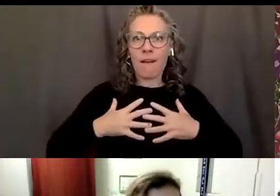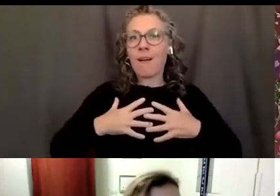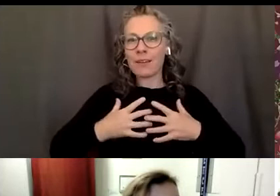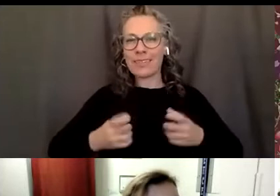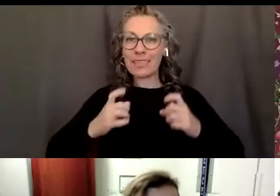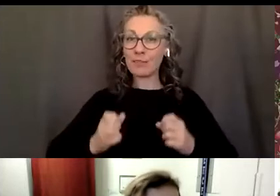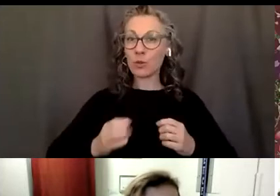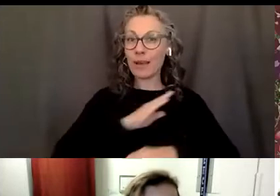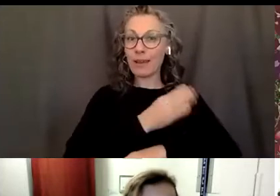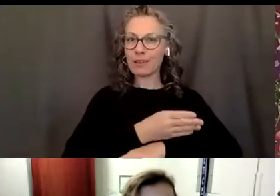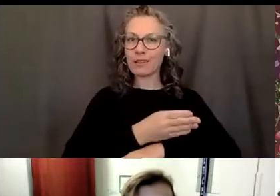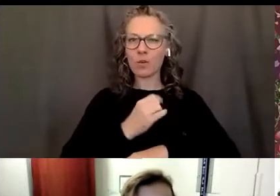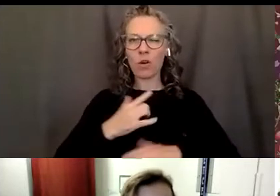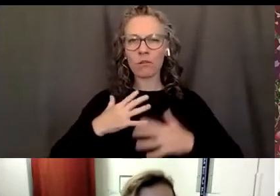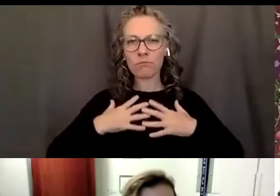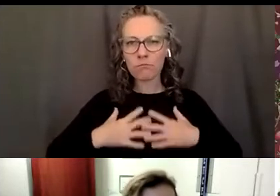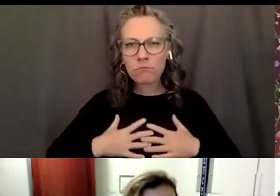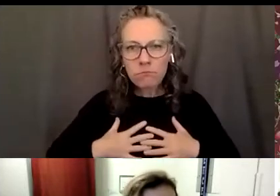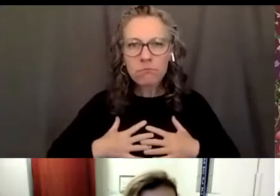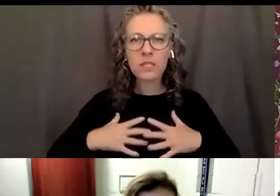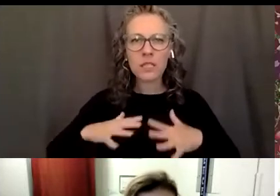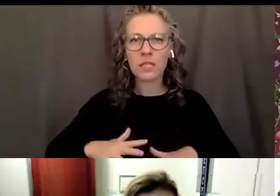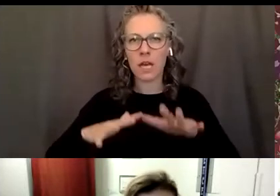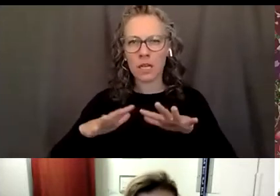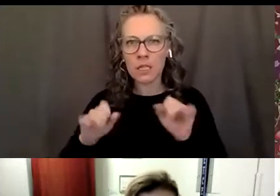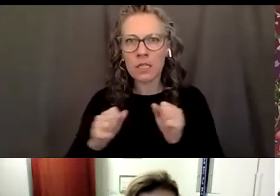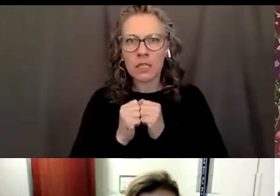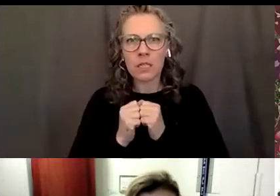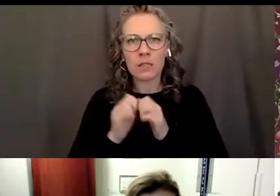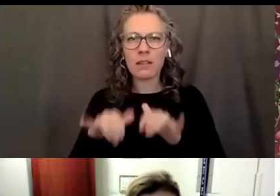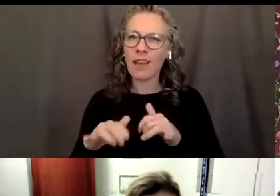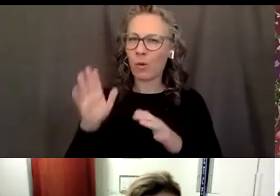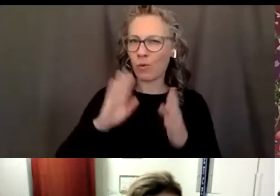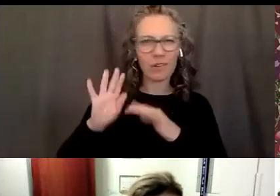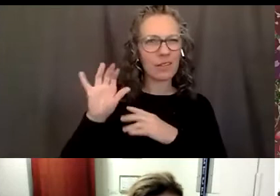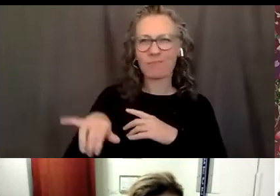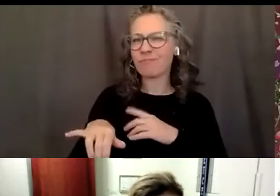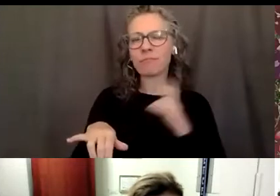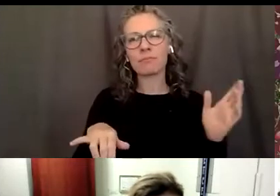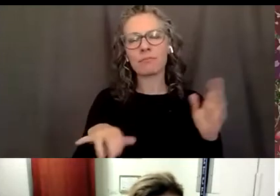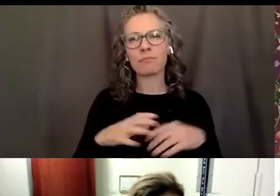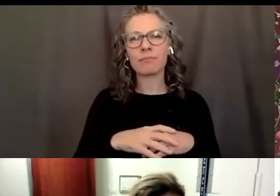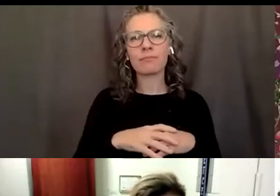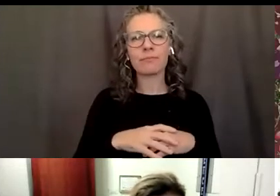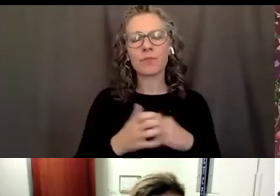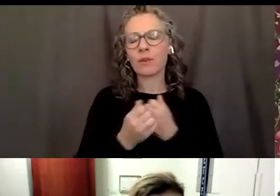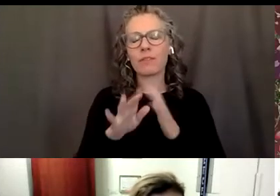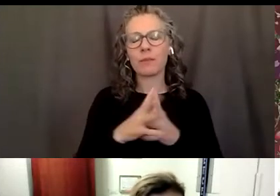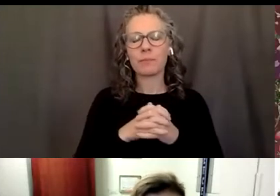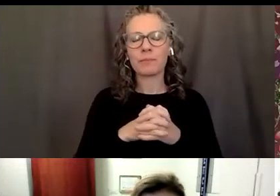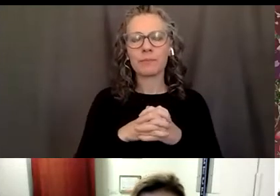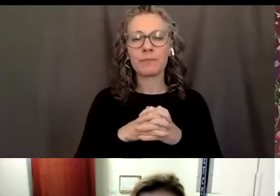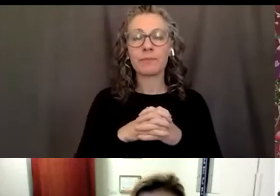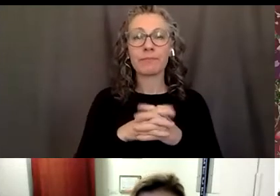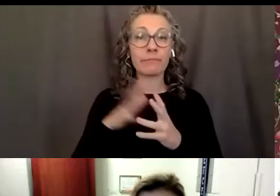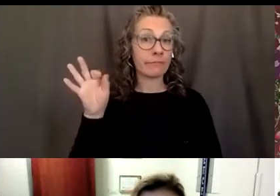does it kind of send you down to the path of anxiety and worry? And I love it. One thing I